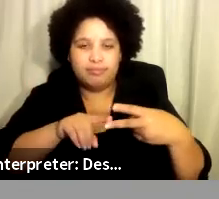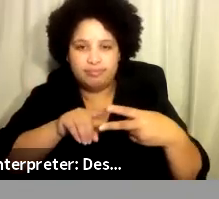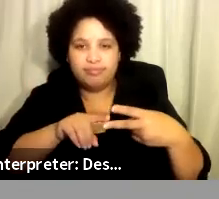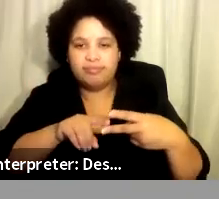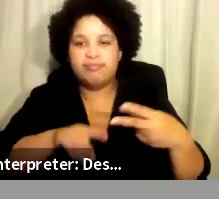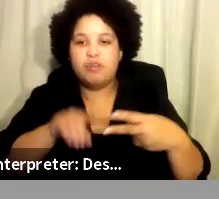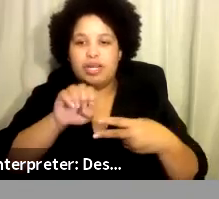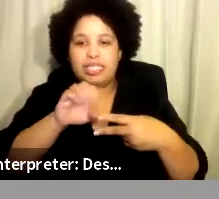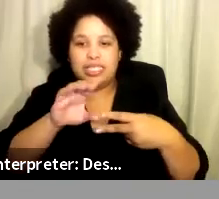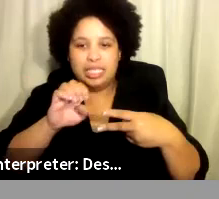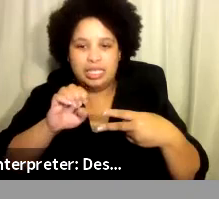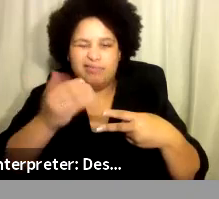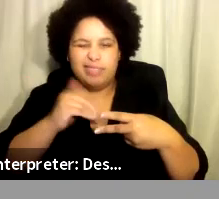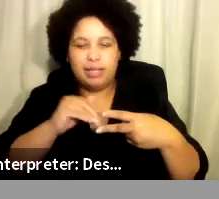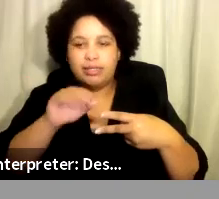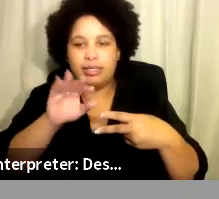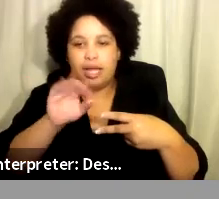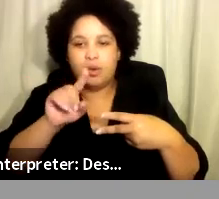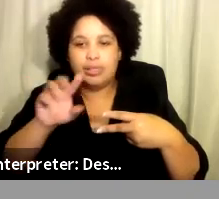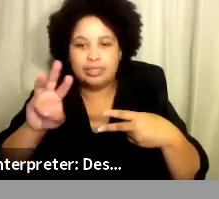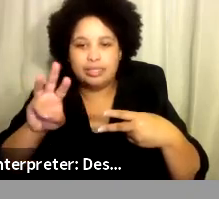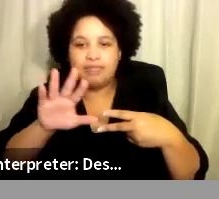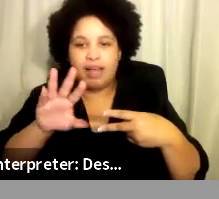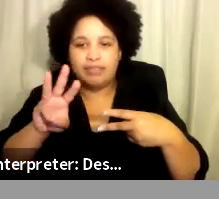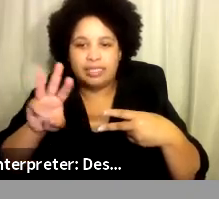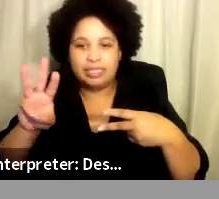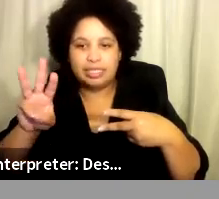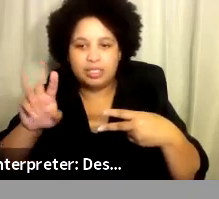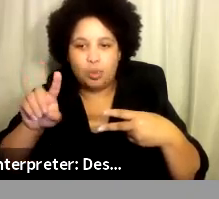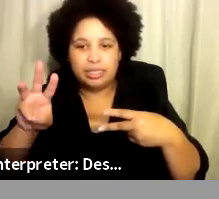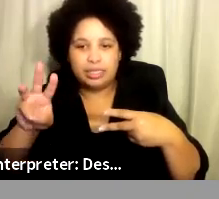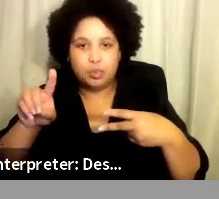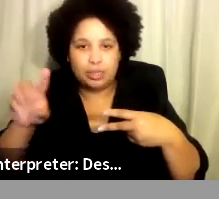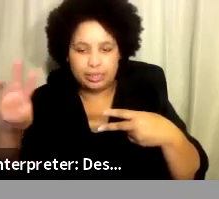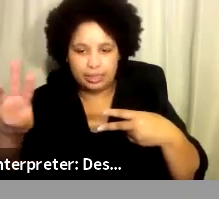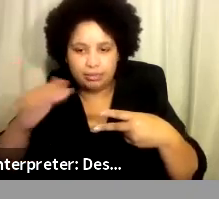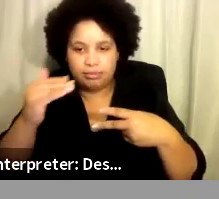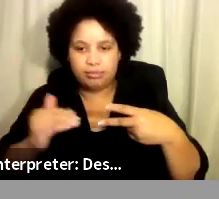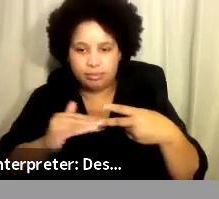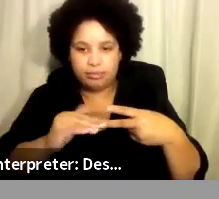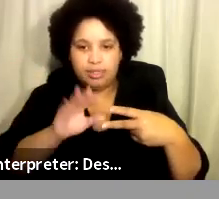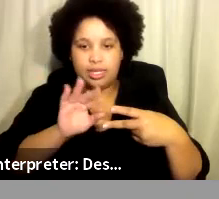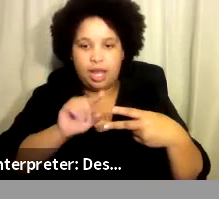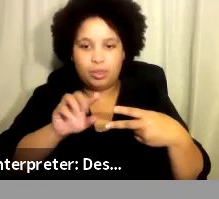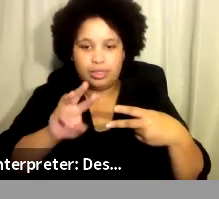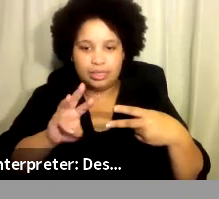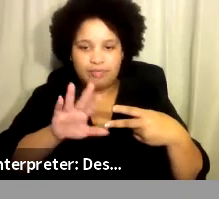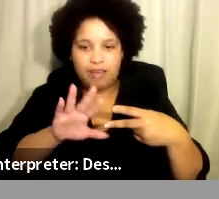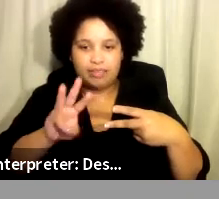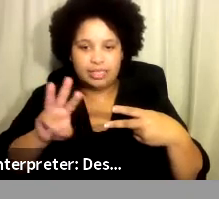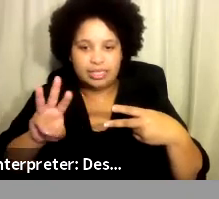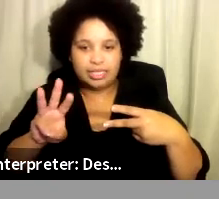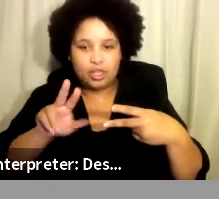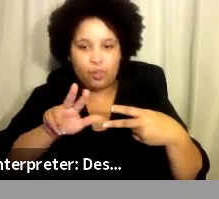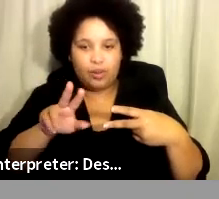as far as with the new immunization law that was passed. If families have an exemption, how would they go about